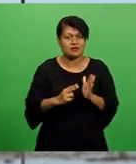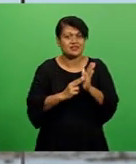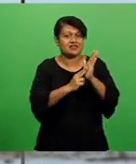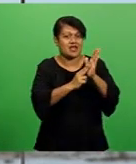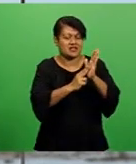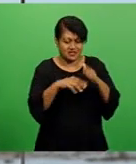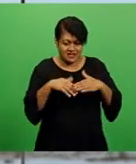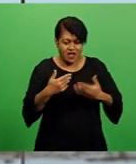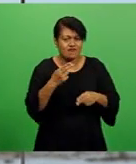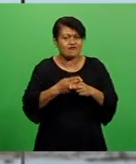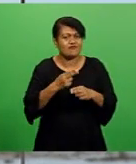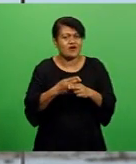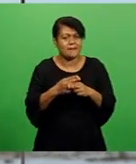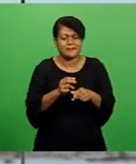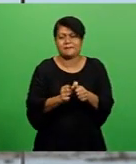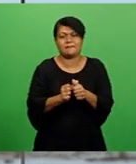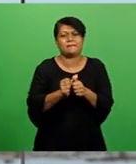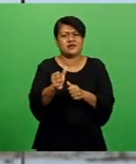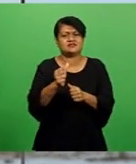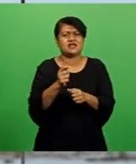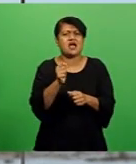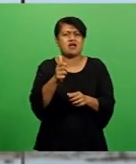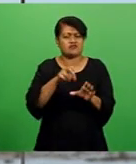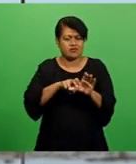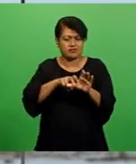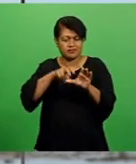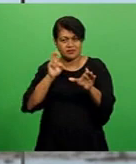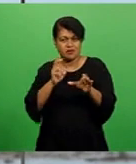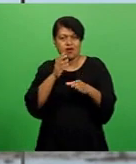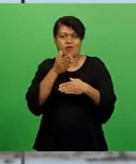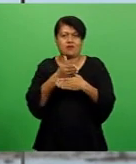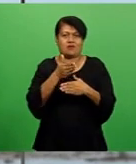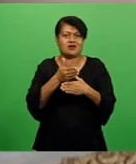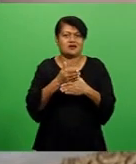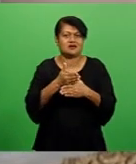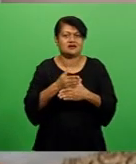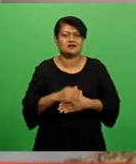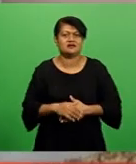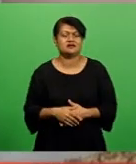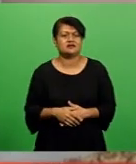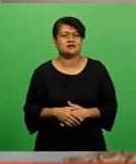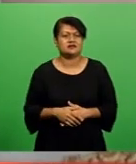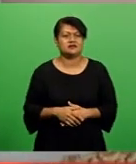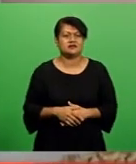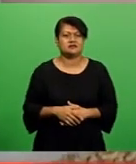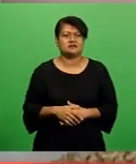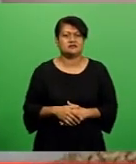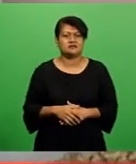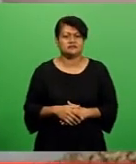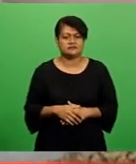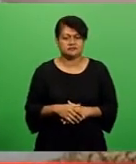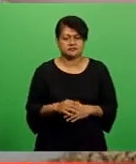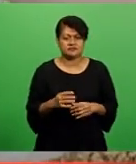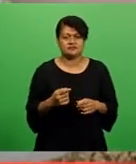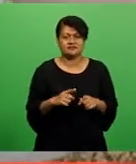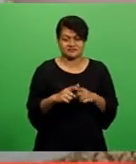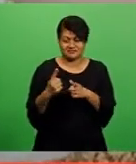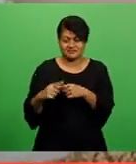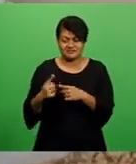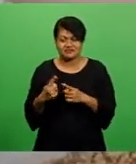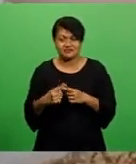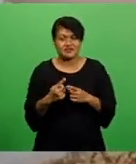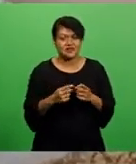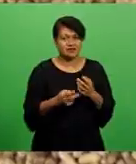best alternative for him after losing his job. Dipesh Kumar reports. Producing a variety of vegetables and selling